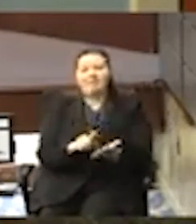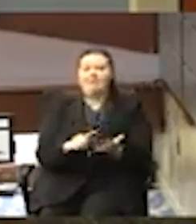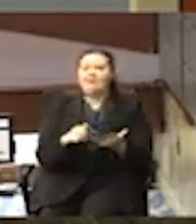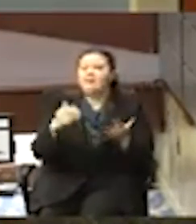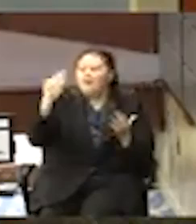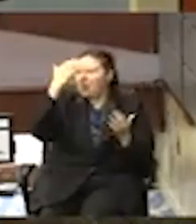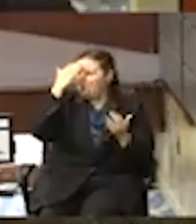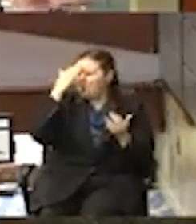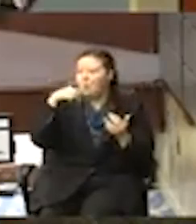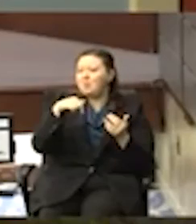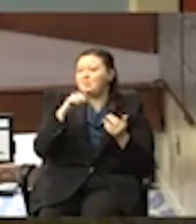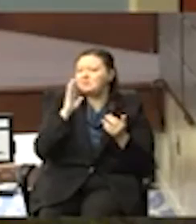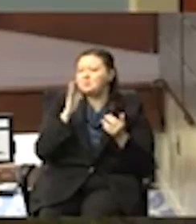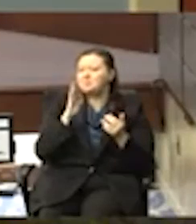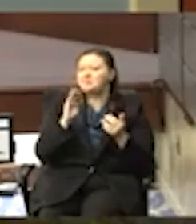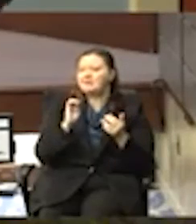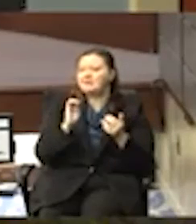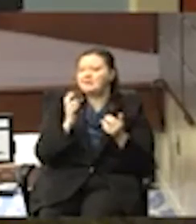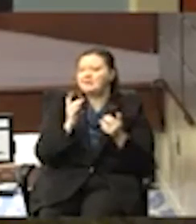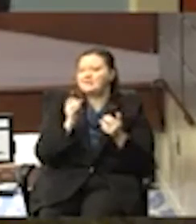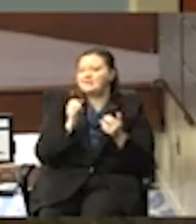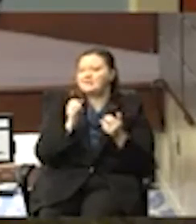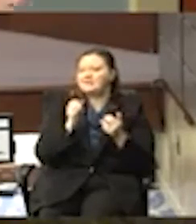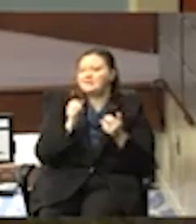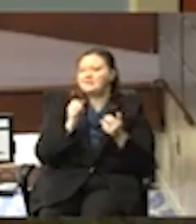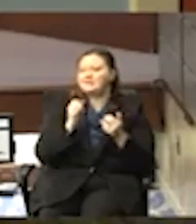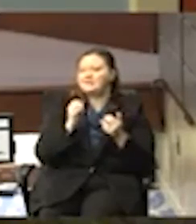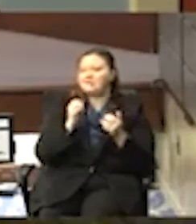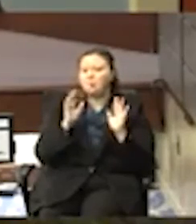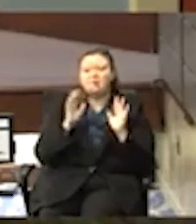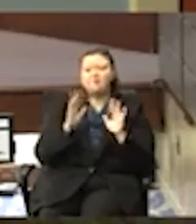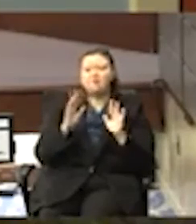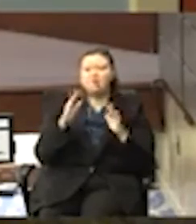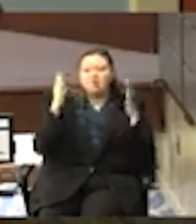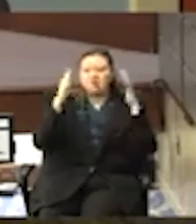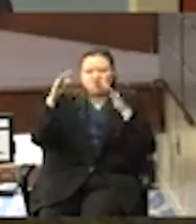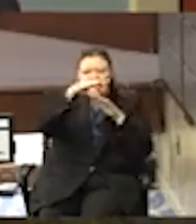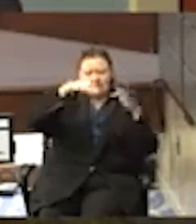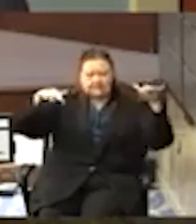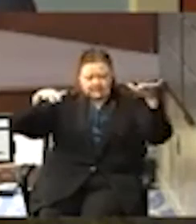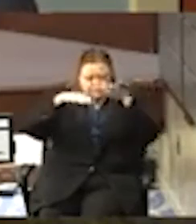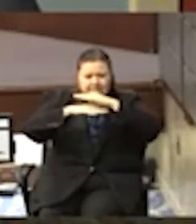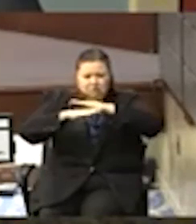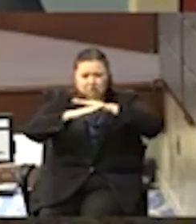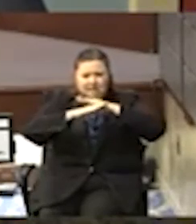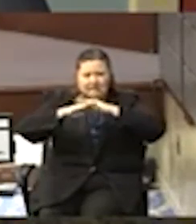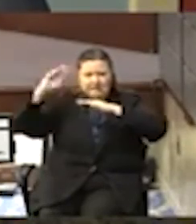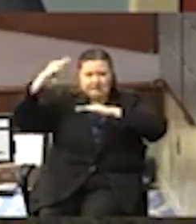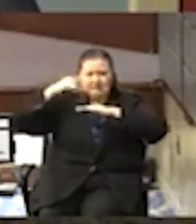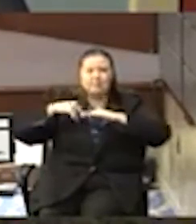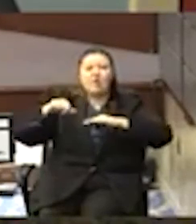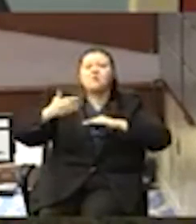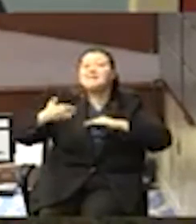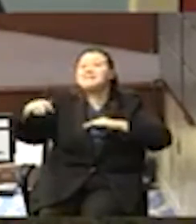know that this is going to be a wonderfully shaded facility. I know the other things in the city that need shading